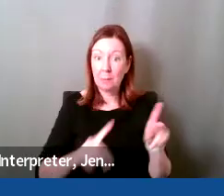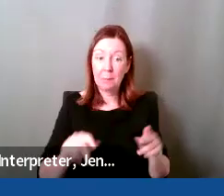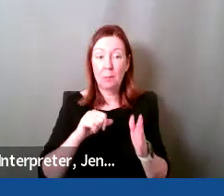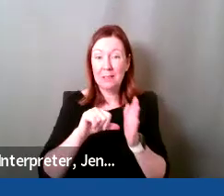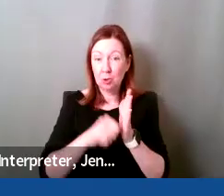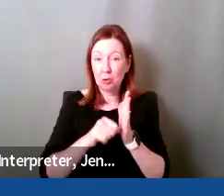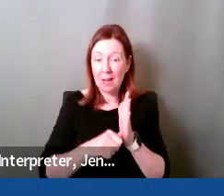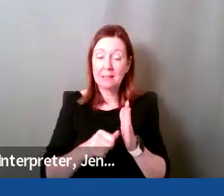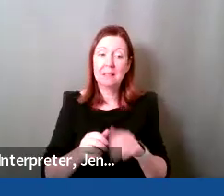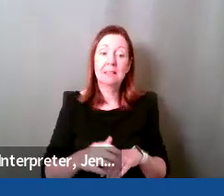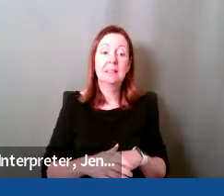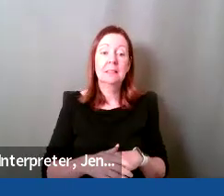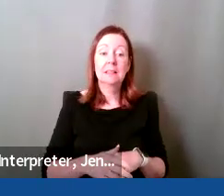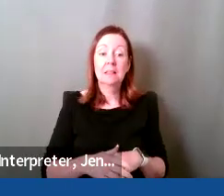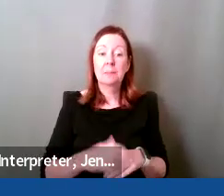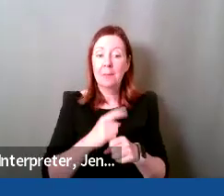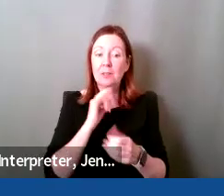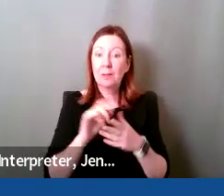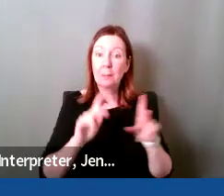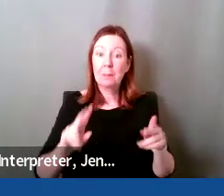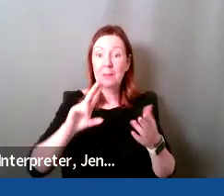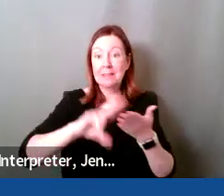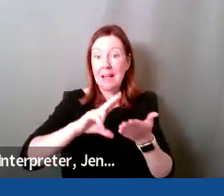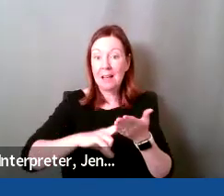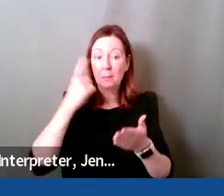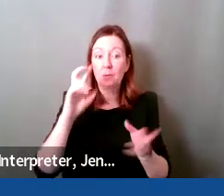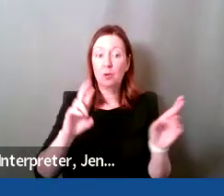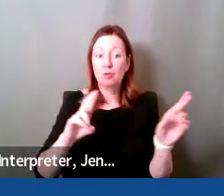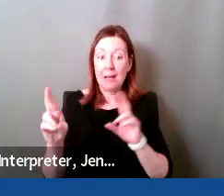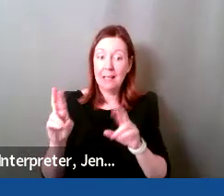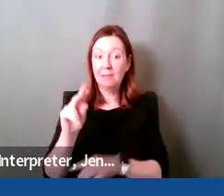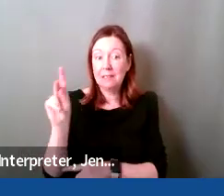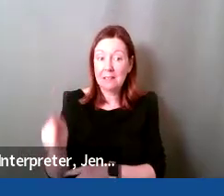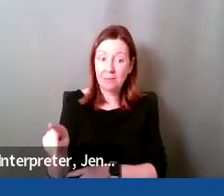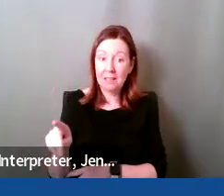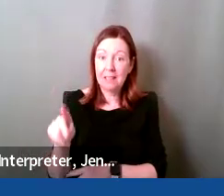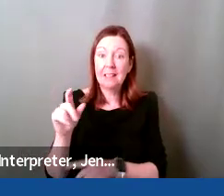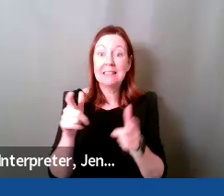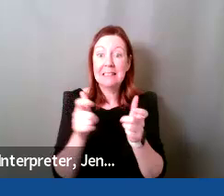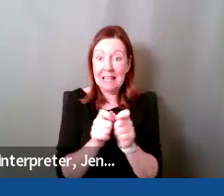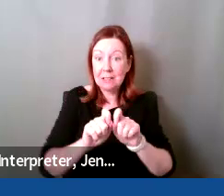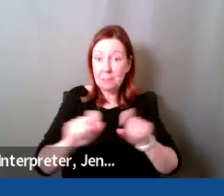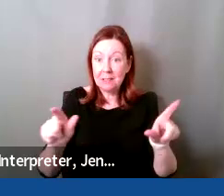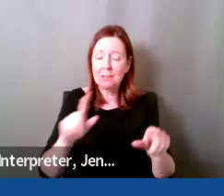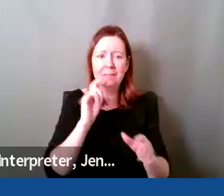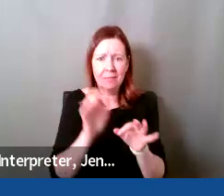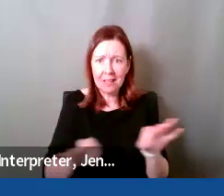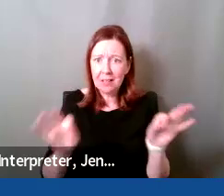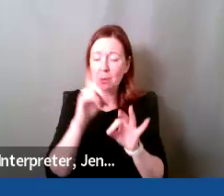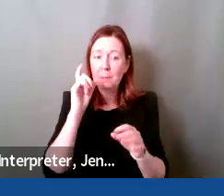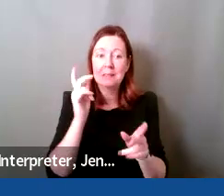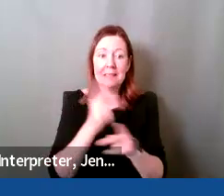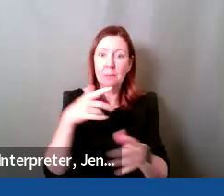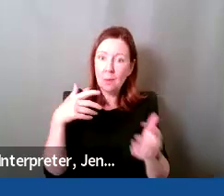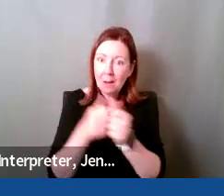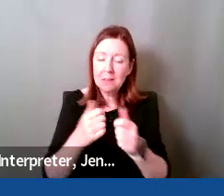I feel like we didn't really get to touch upon, is just making sure individuals sign up for Ready Philadelphia text messages. Why? These are very important because it keeps you